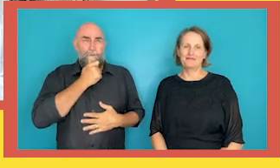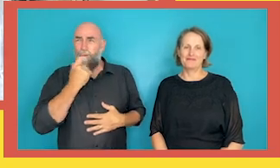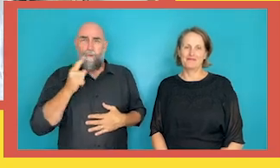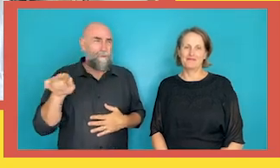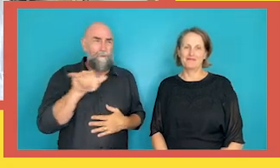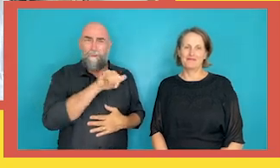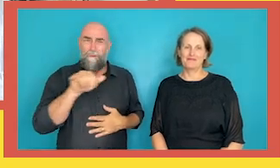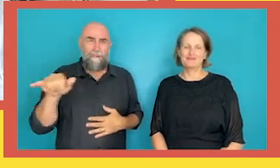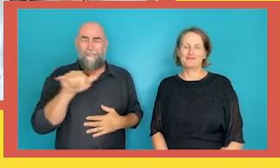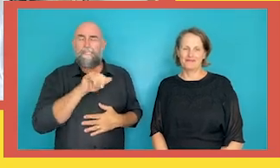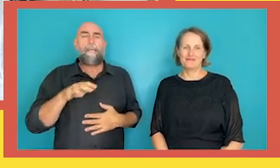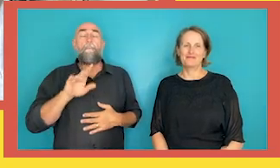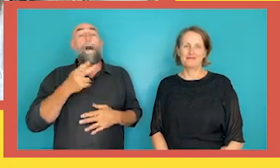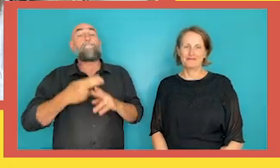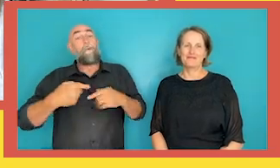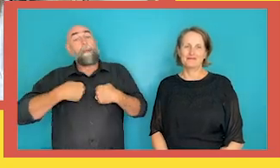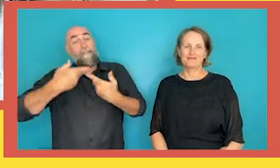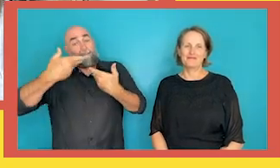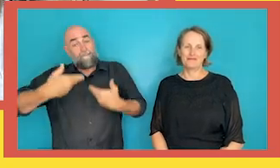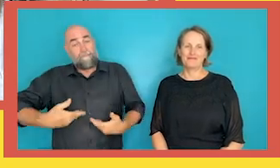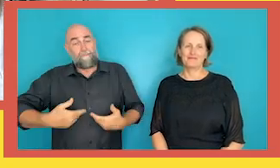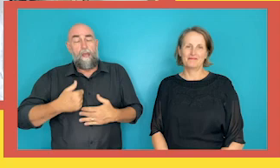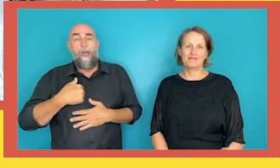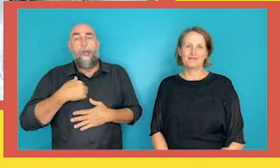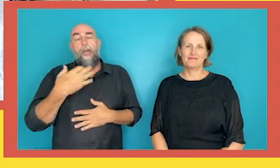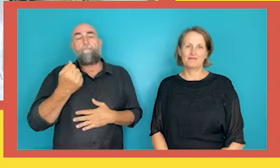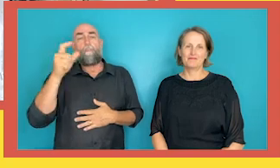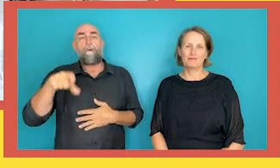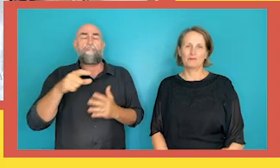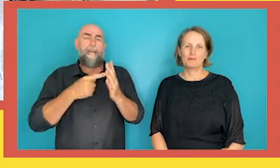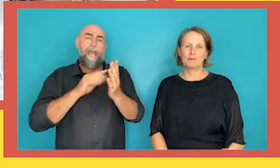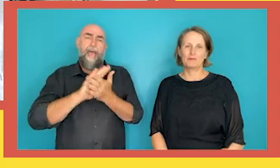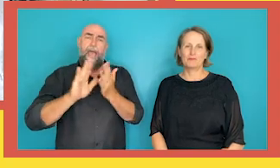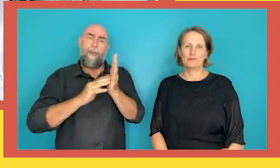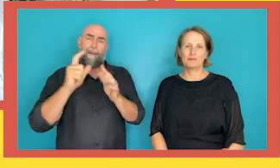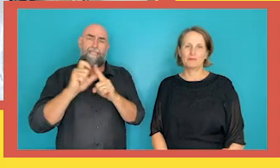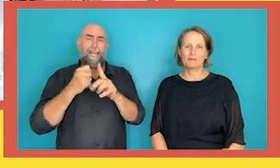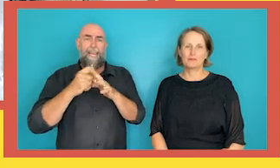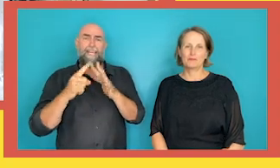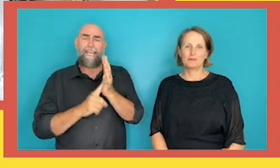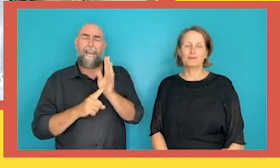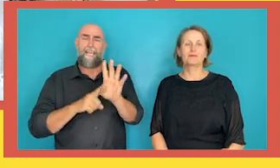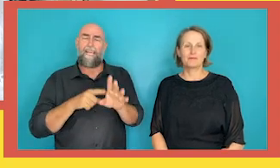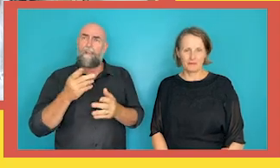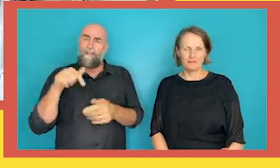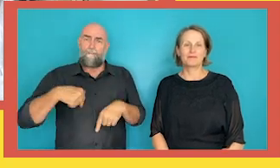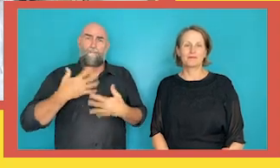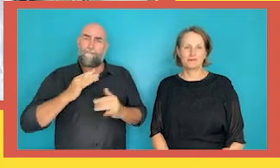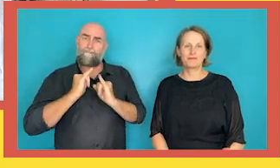But for me, we had this athlete. We had Ahmed Kelly on the podcast a few episodes ago,